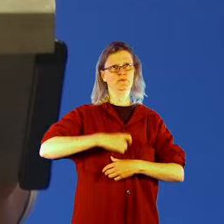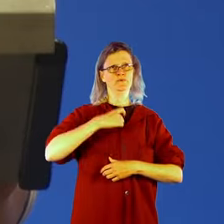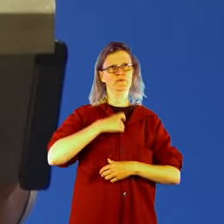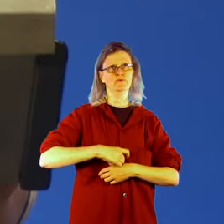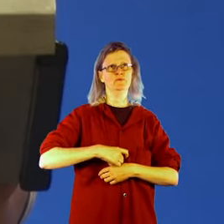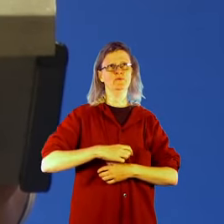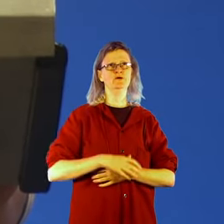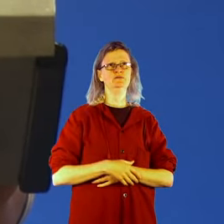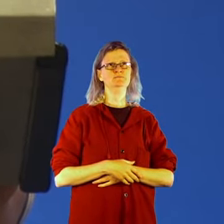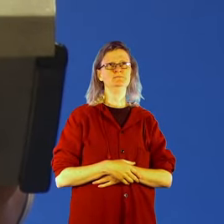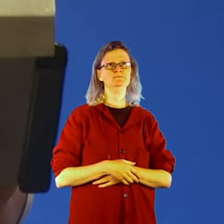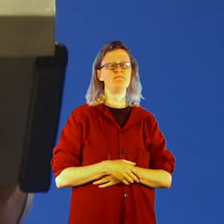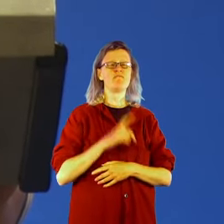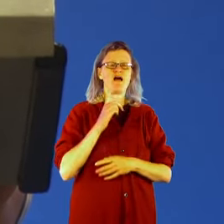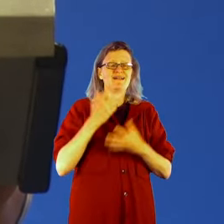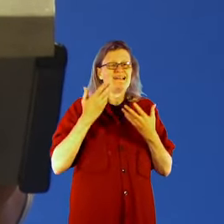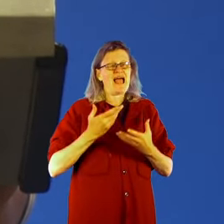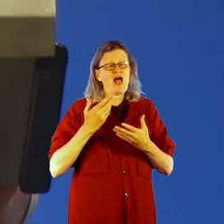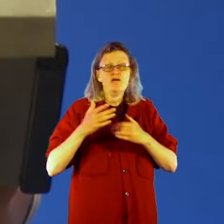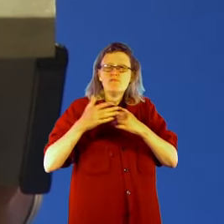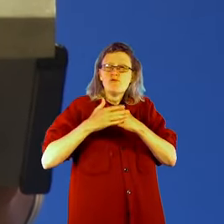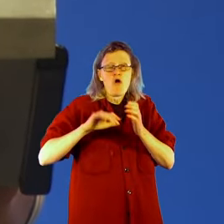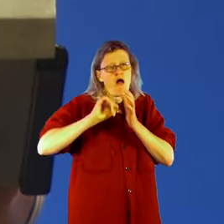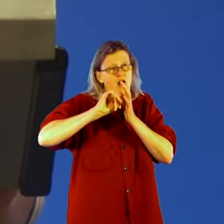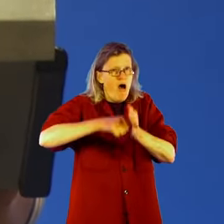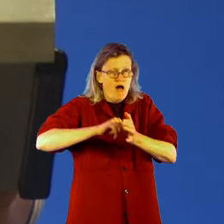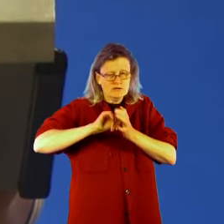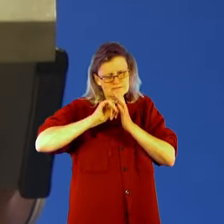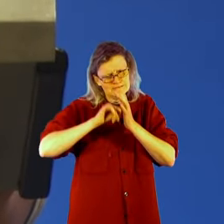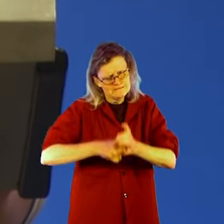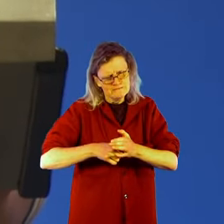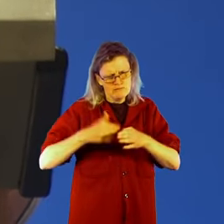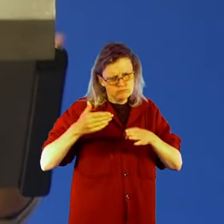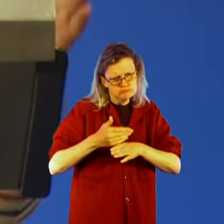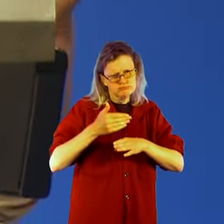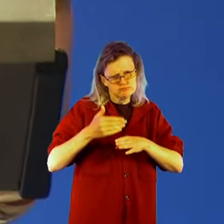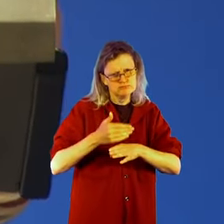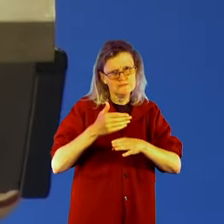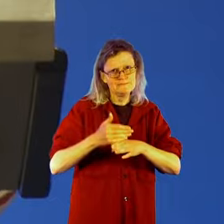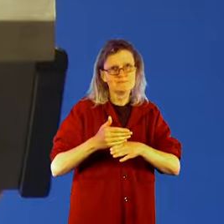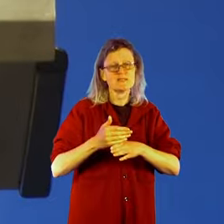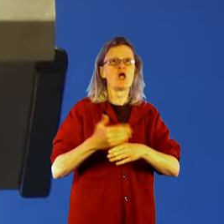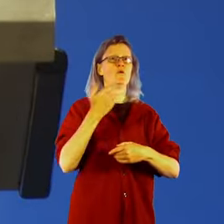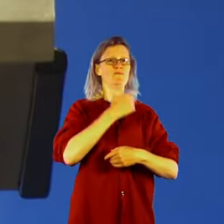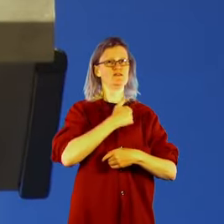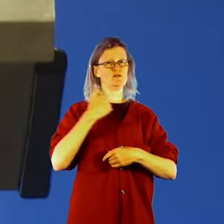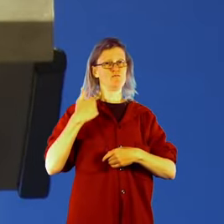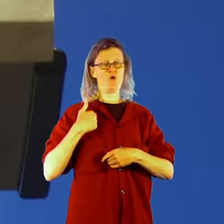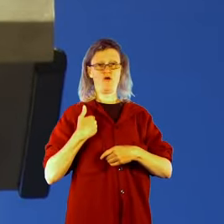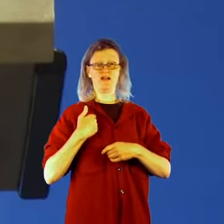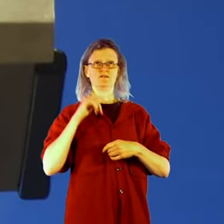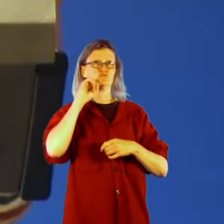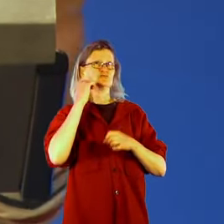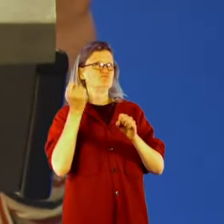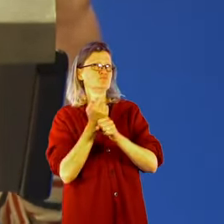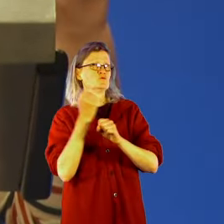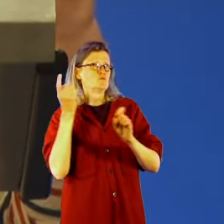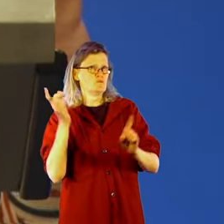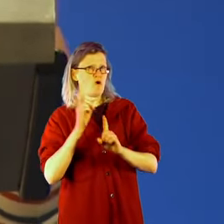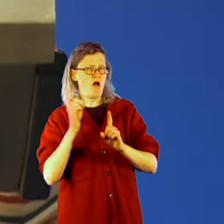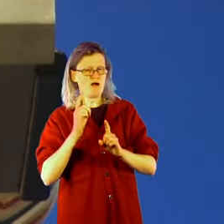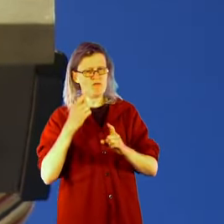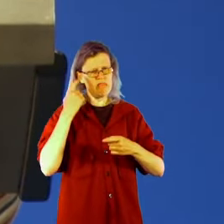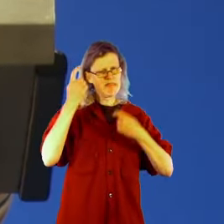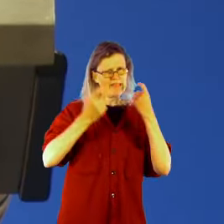It's just that it's a lot harder now. So what we're going to do this morning is spend most of our time looking at the ways in which